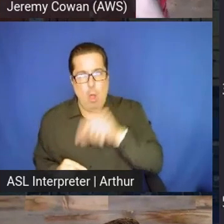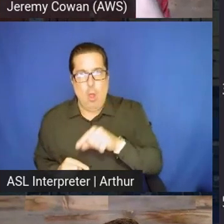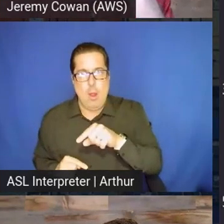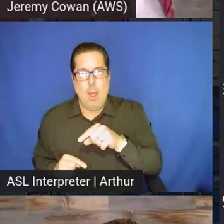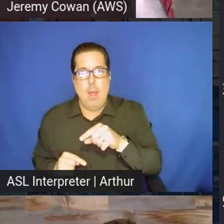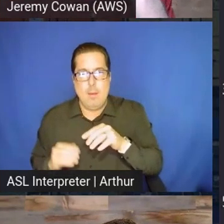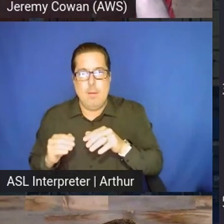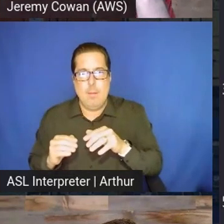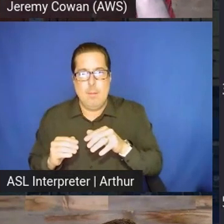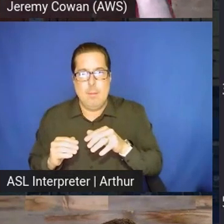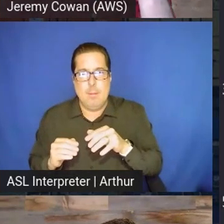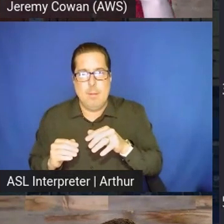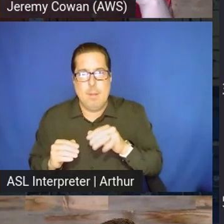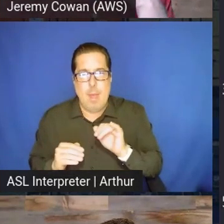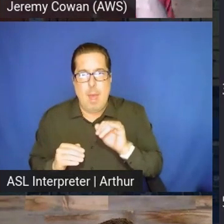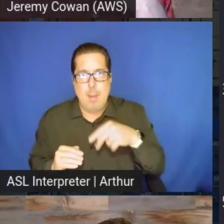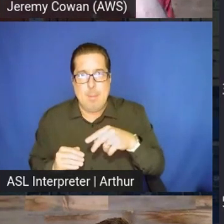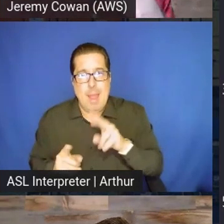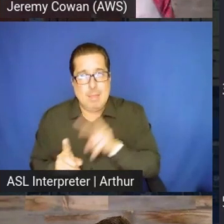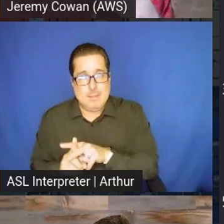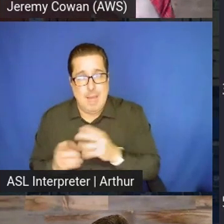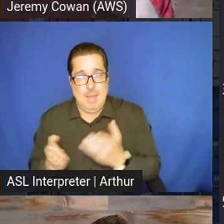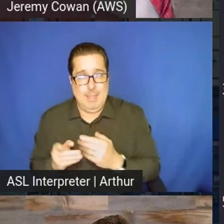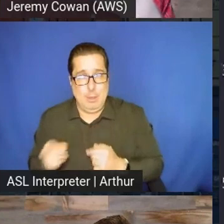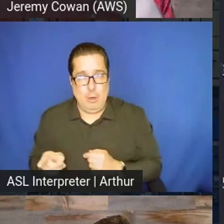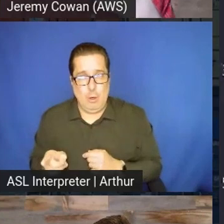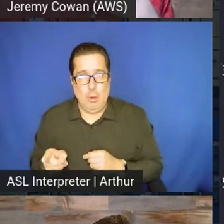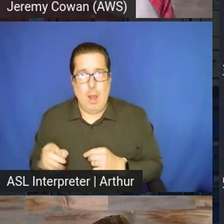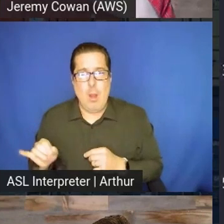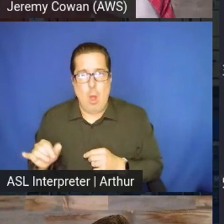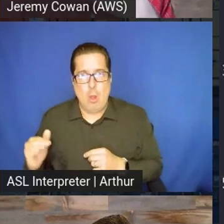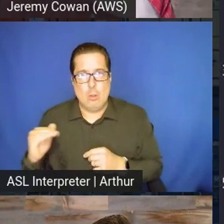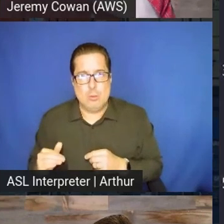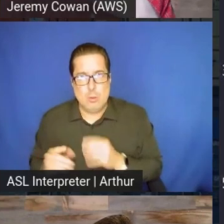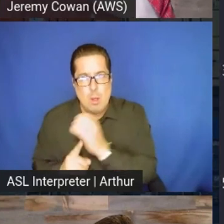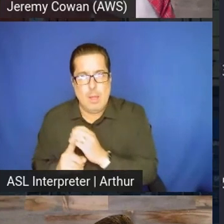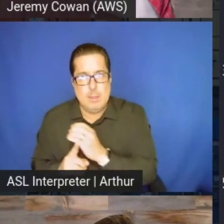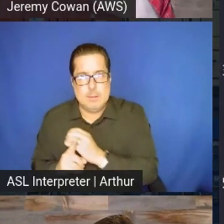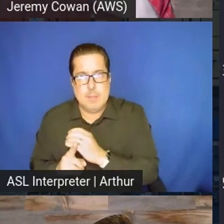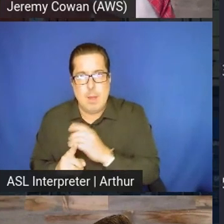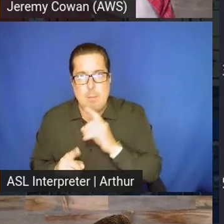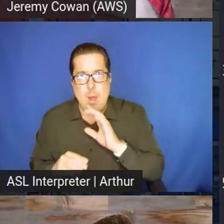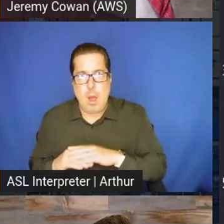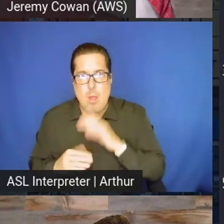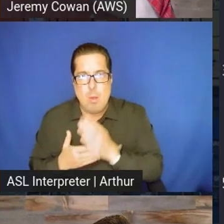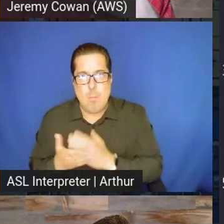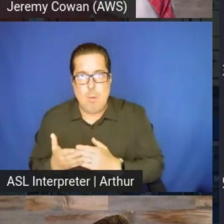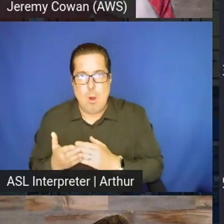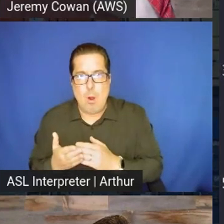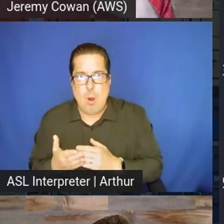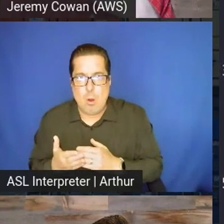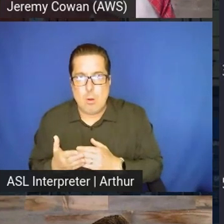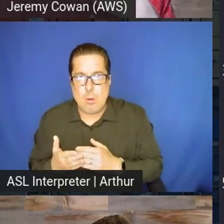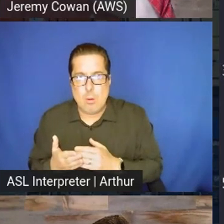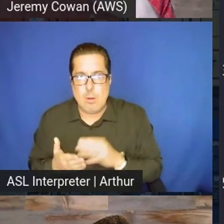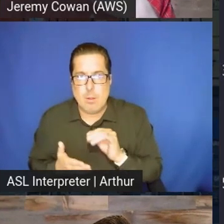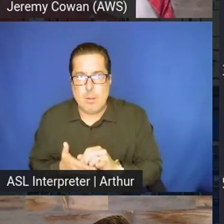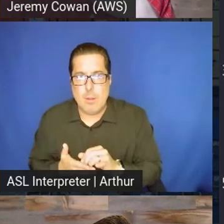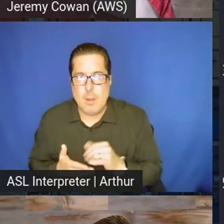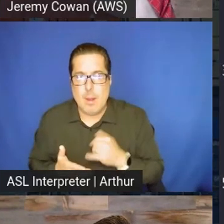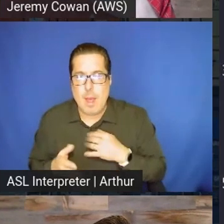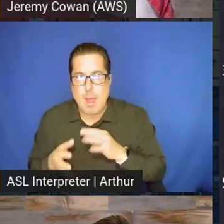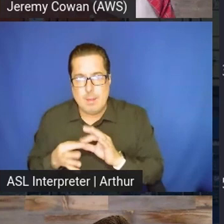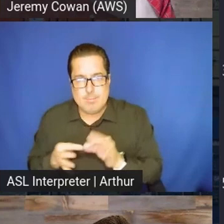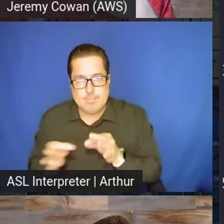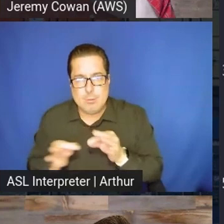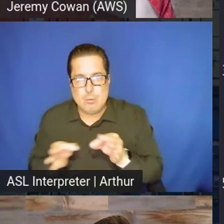basically the IPs that have been assigned here, and also examine the pod. When I actually describe a